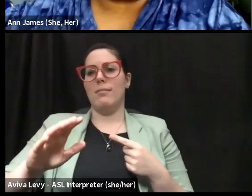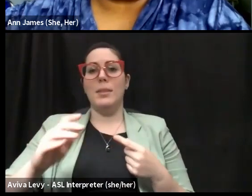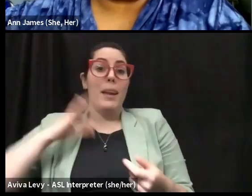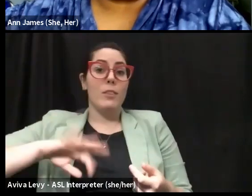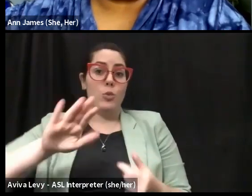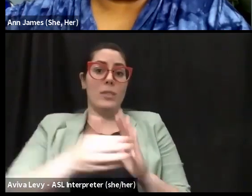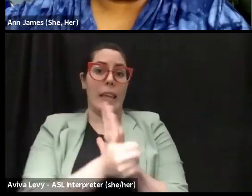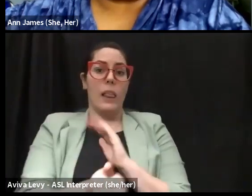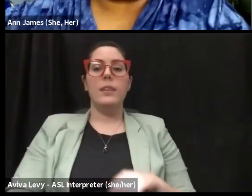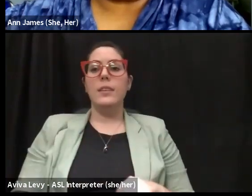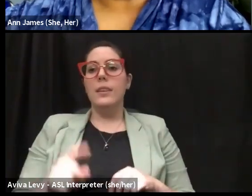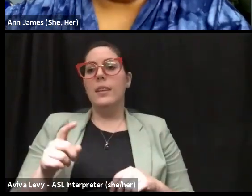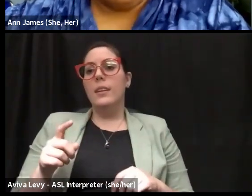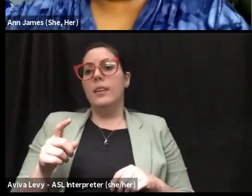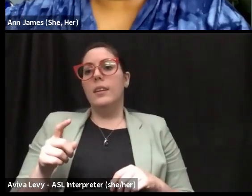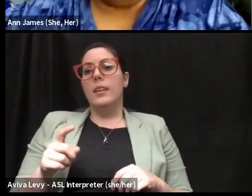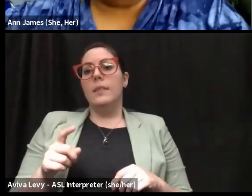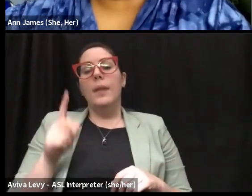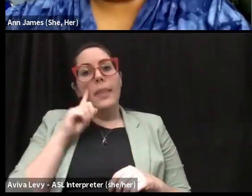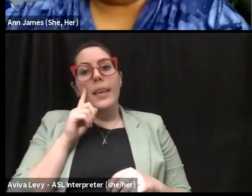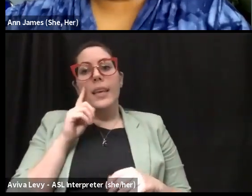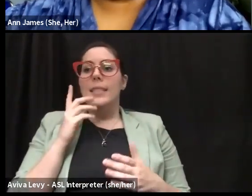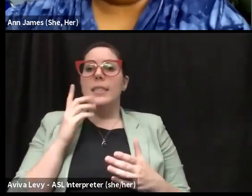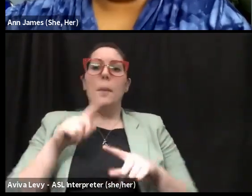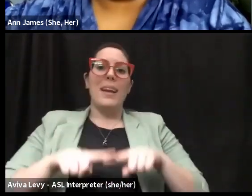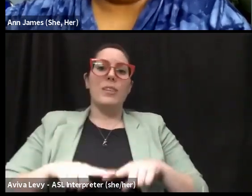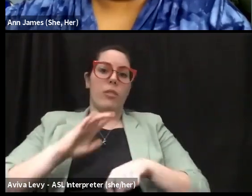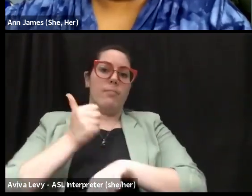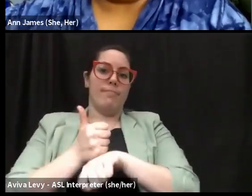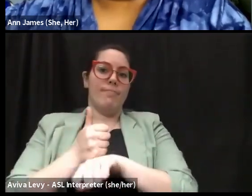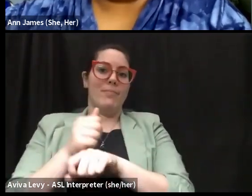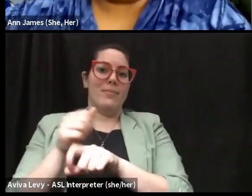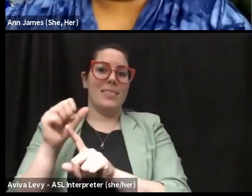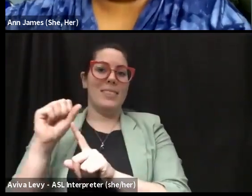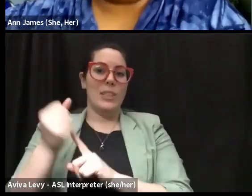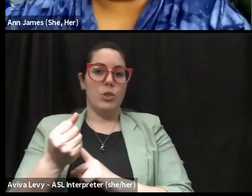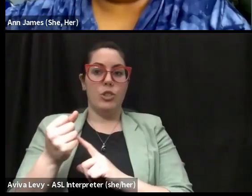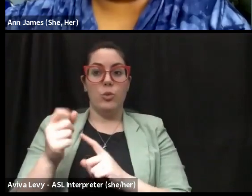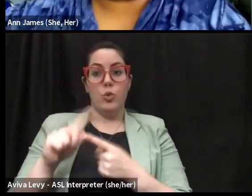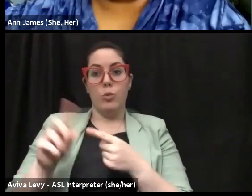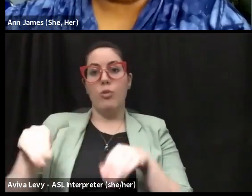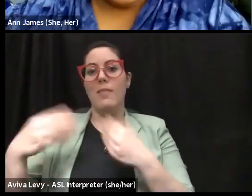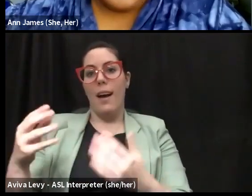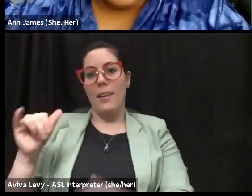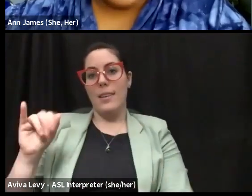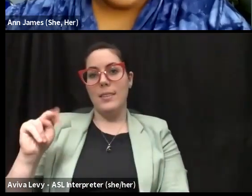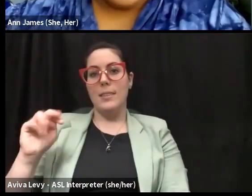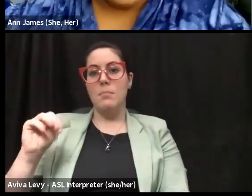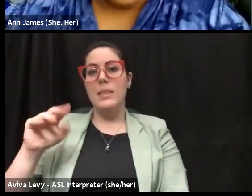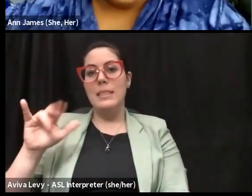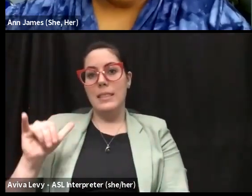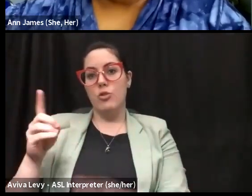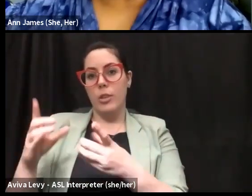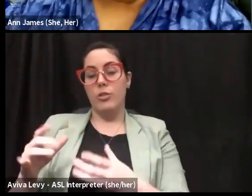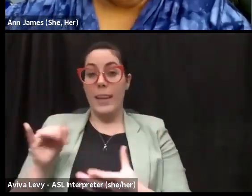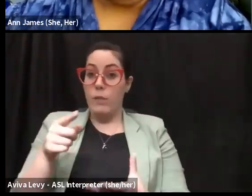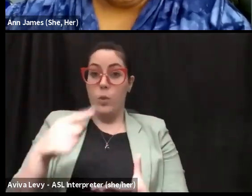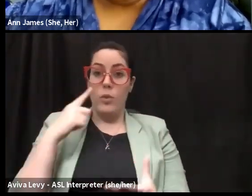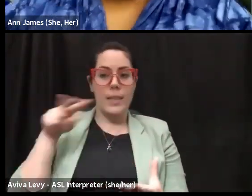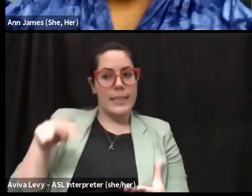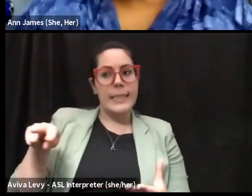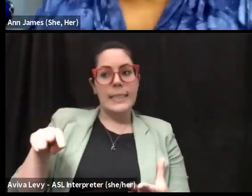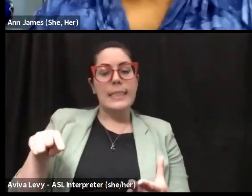should bring in an intimacy director. I mean, yes, like if you can afford it, and if you feel you need one,